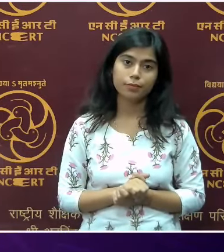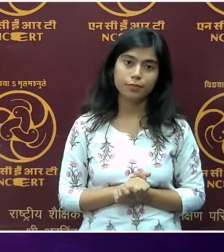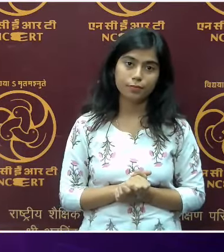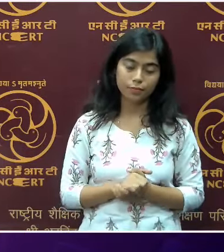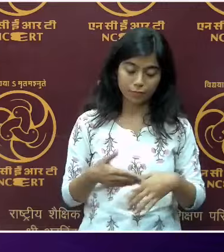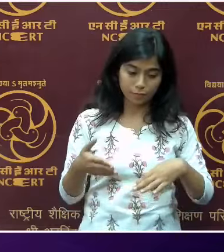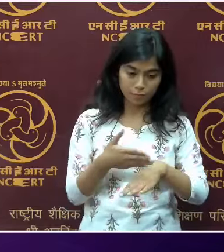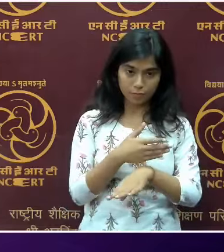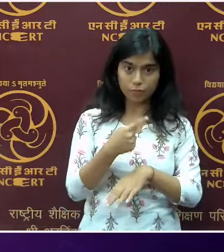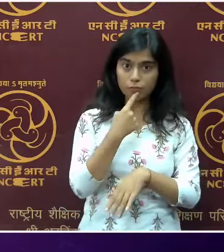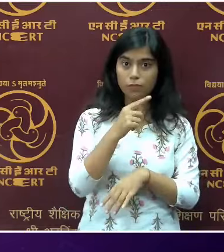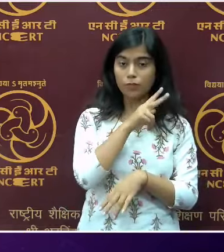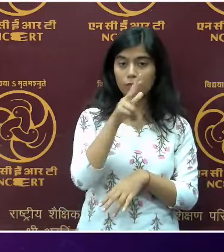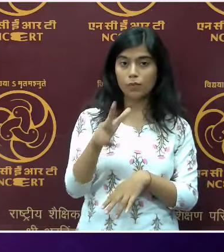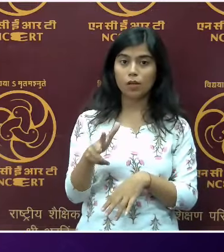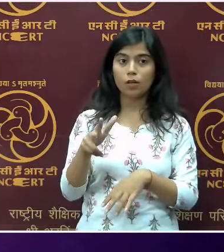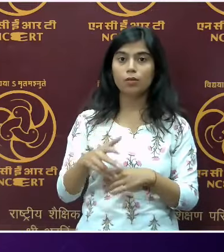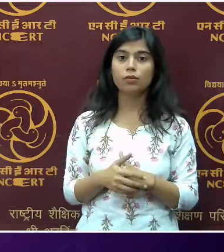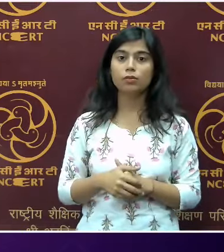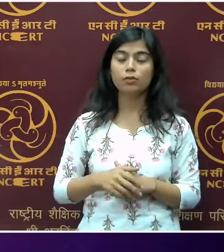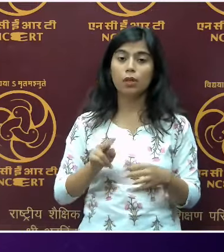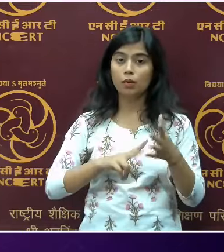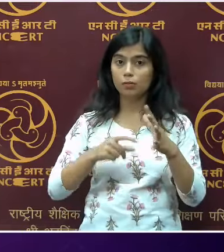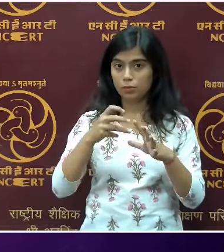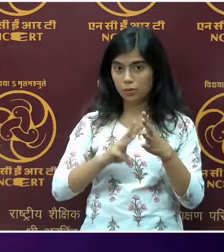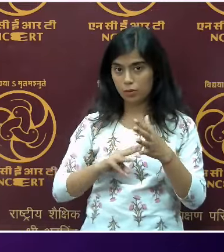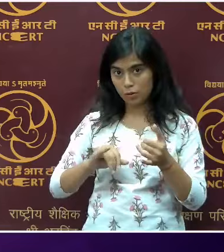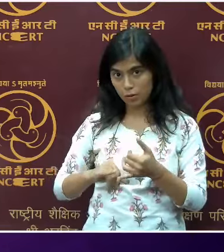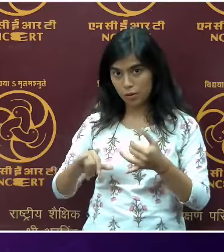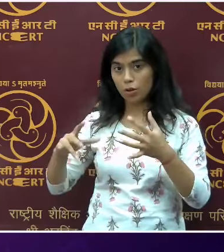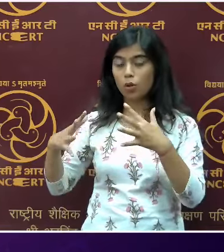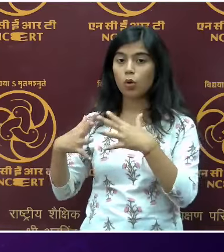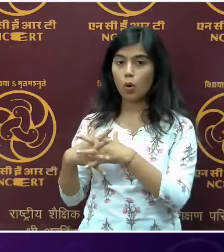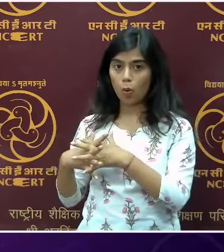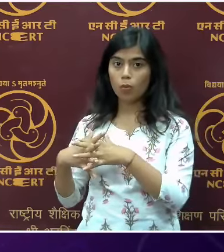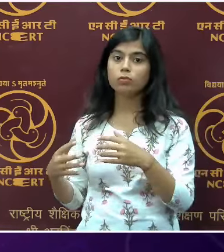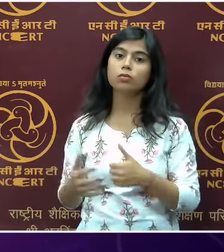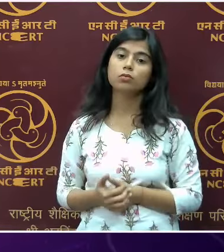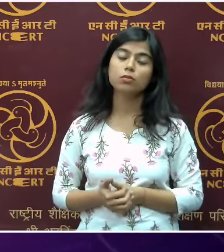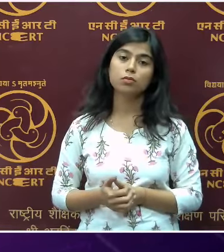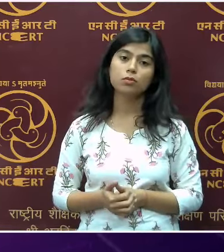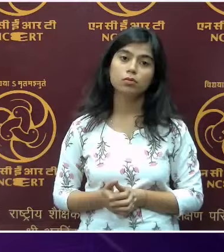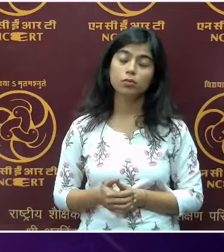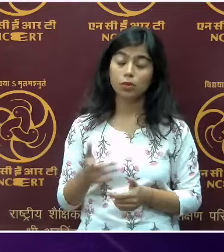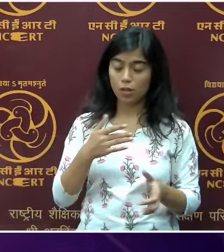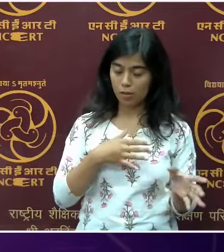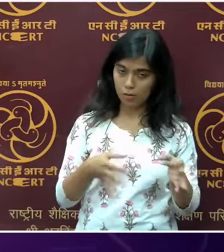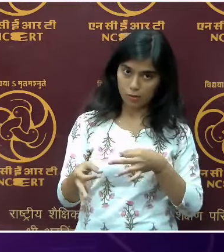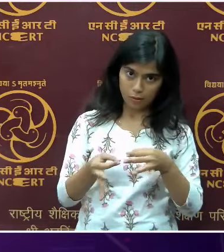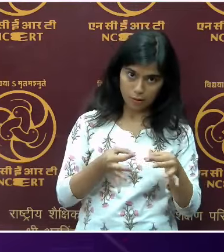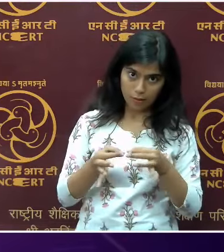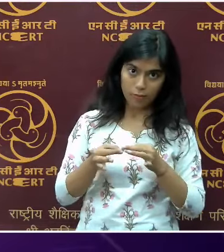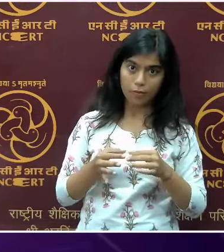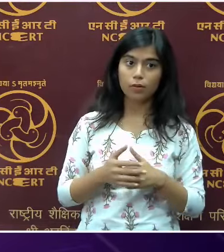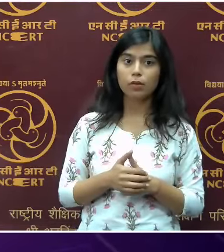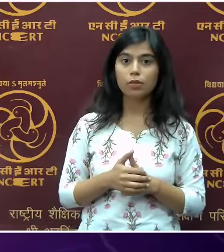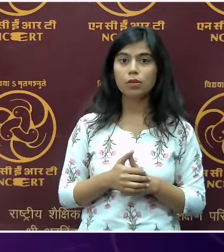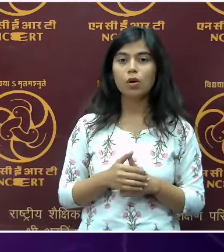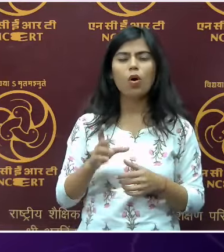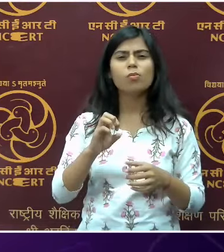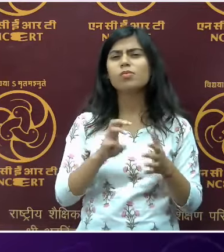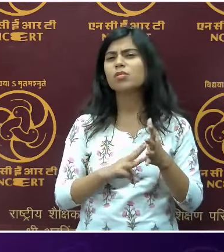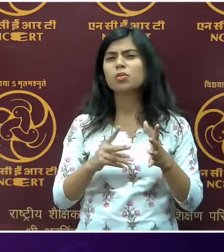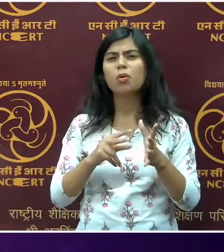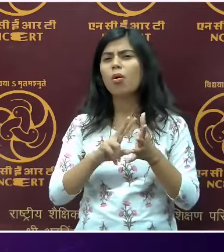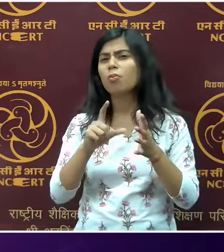Before that, I have to tell Ohm's law. After knowing the Ohm's law only, I have to explain that. Ohm's law means,